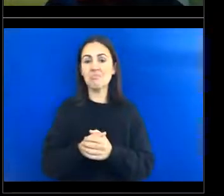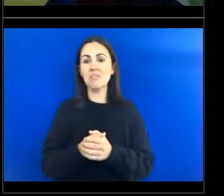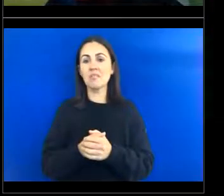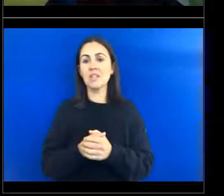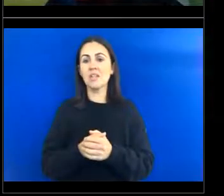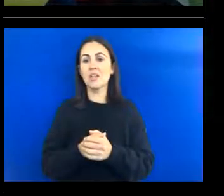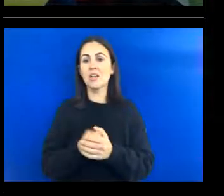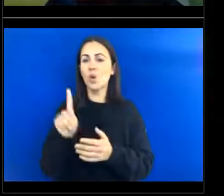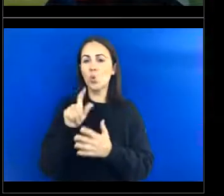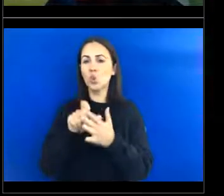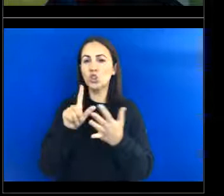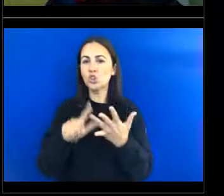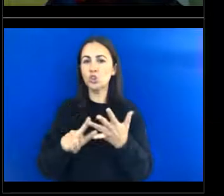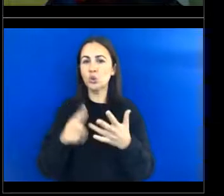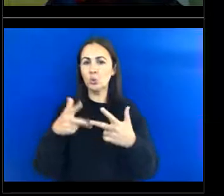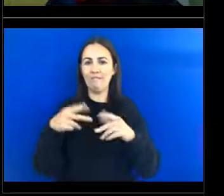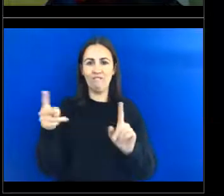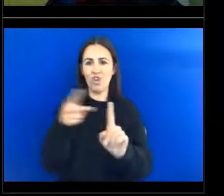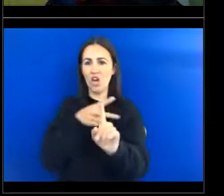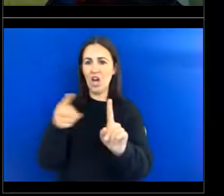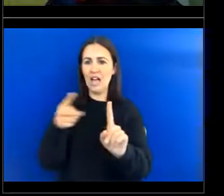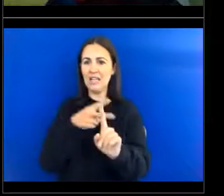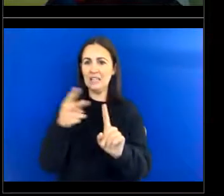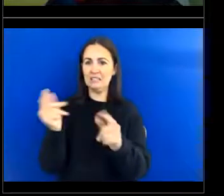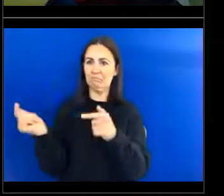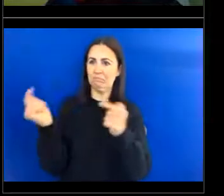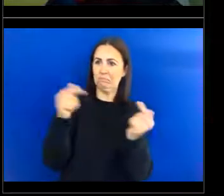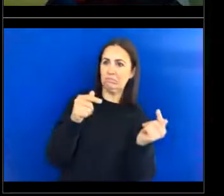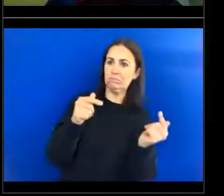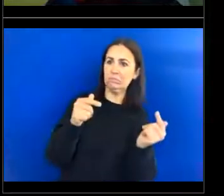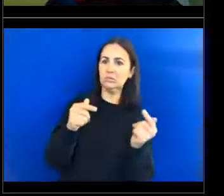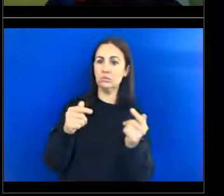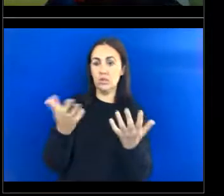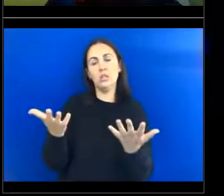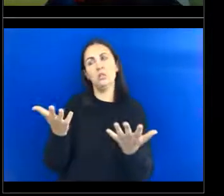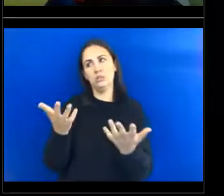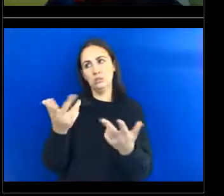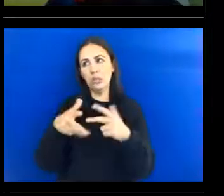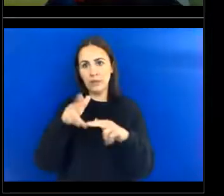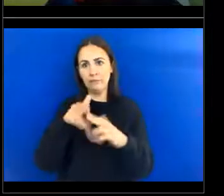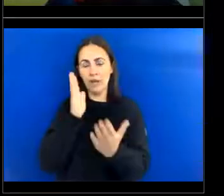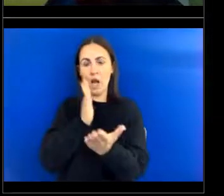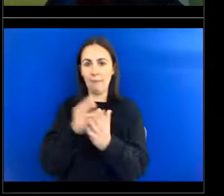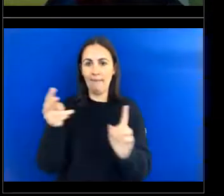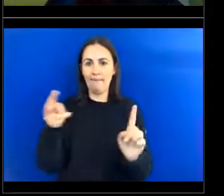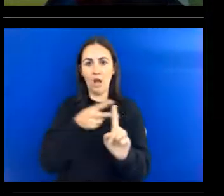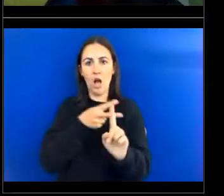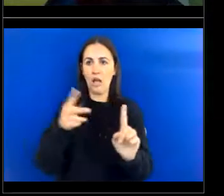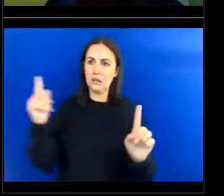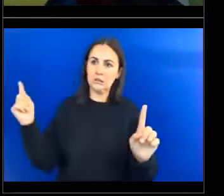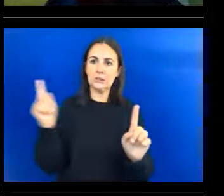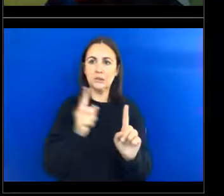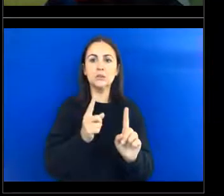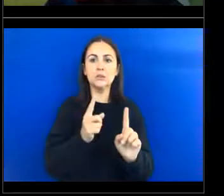can do in that situation is, obviously, if there's violence, you can call the police.